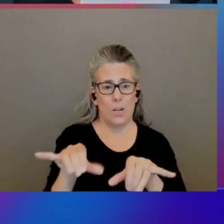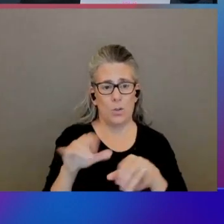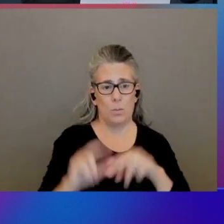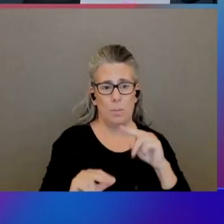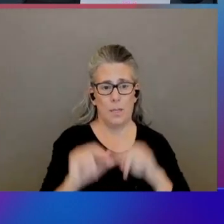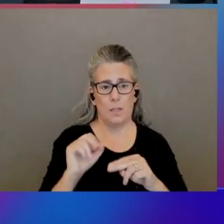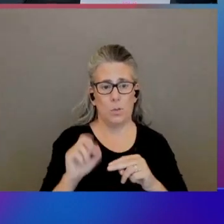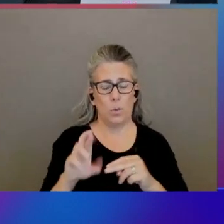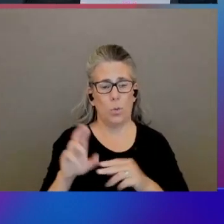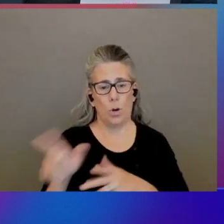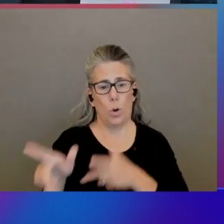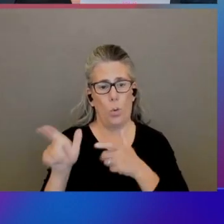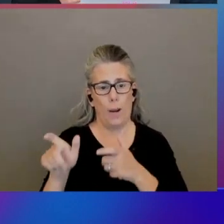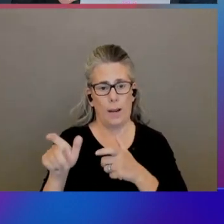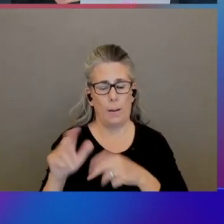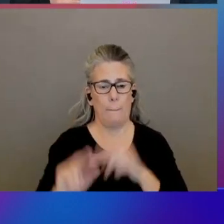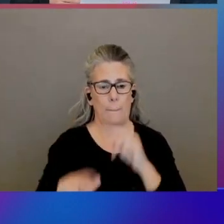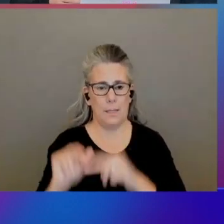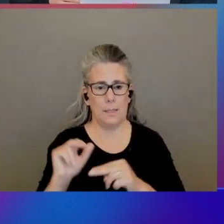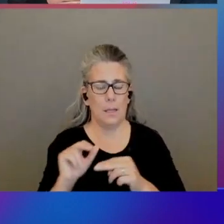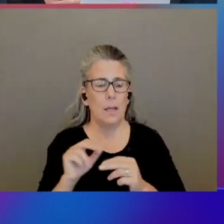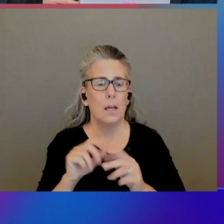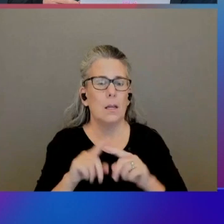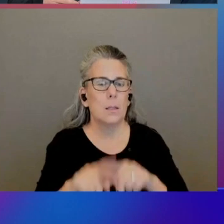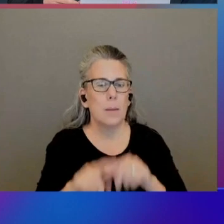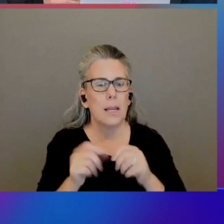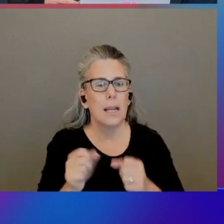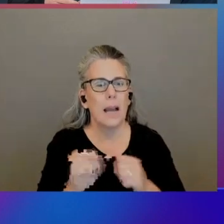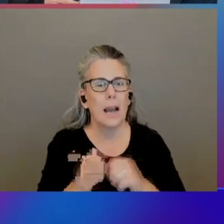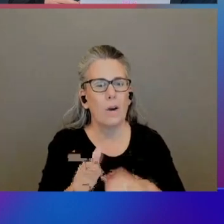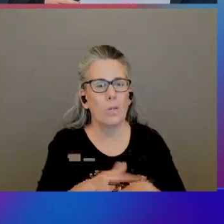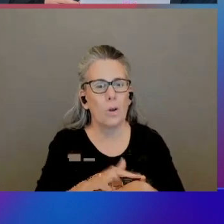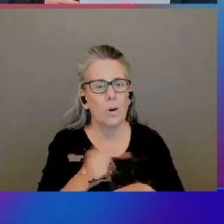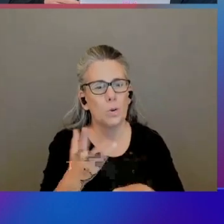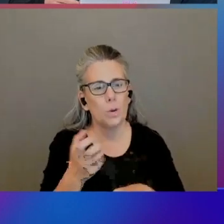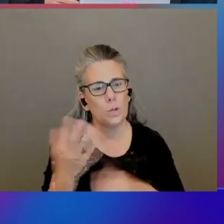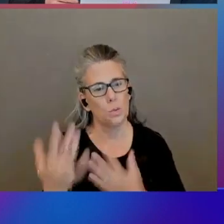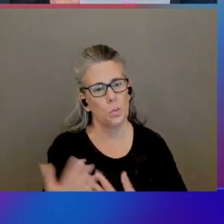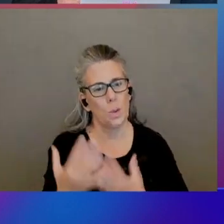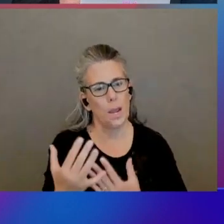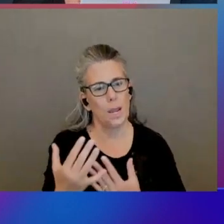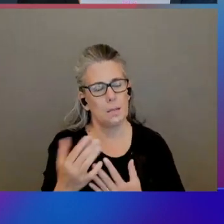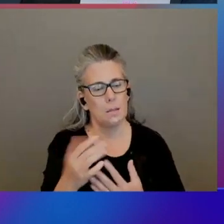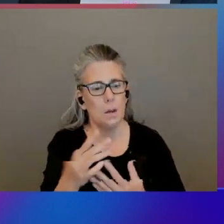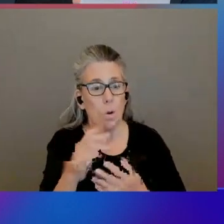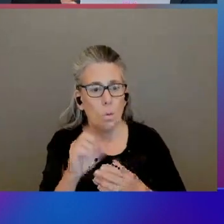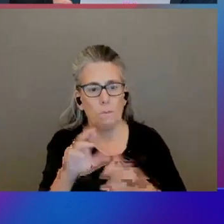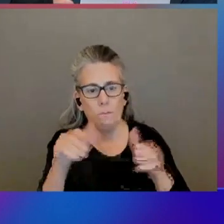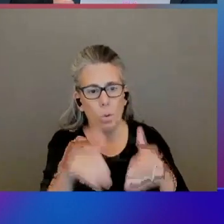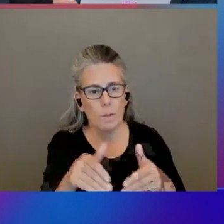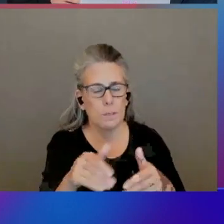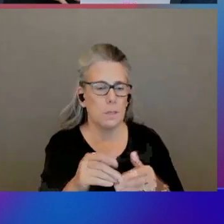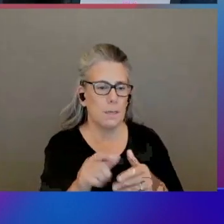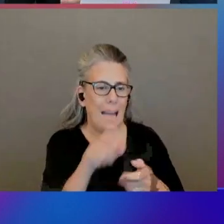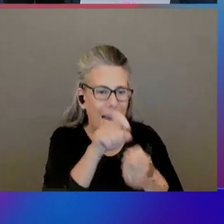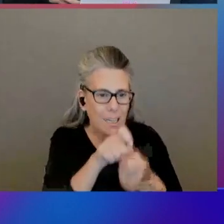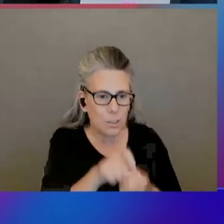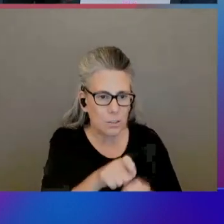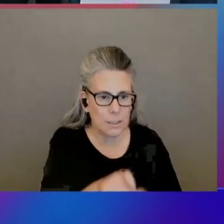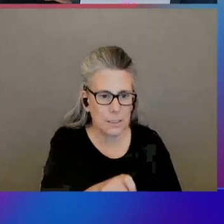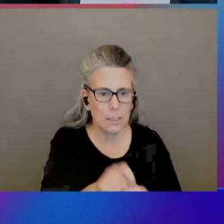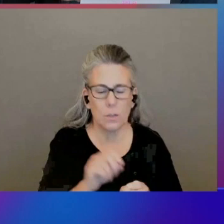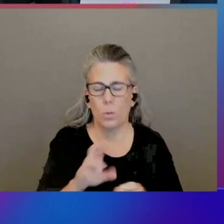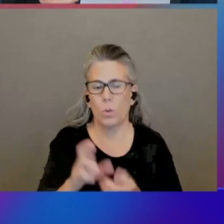Do you want to wait a couple hours and prioritize accuracy really heavily? Or do you want something really quick so that you can